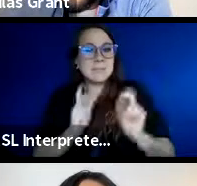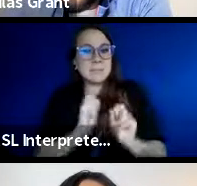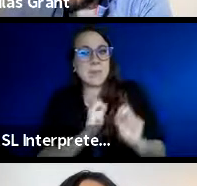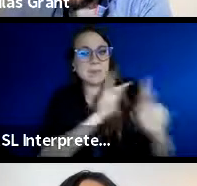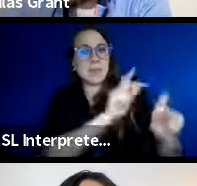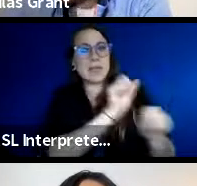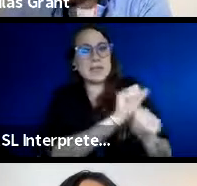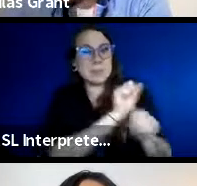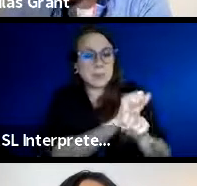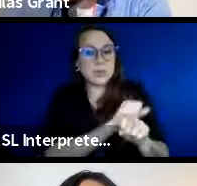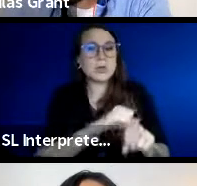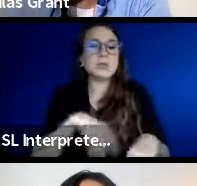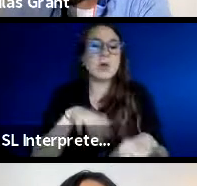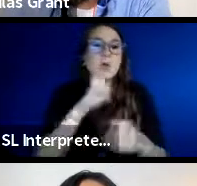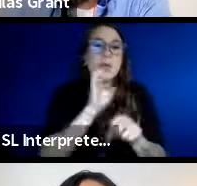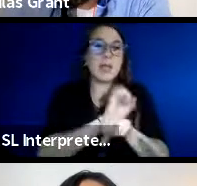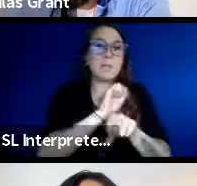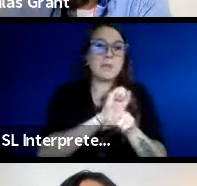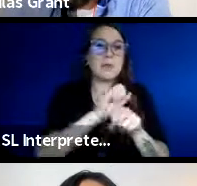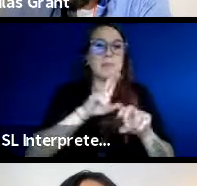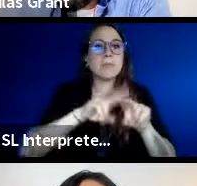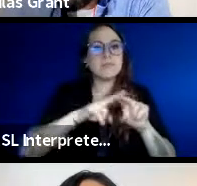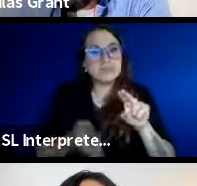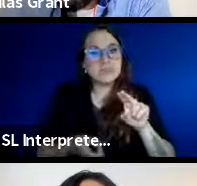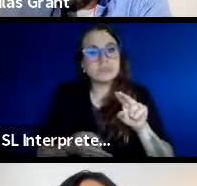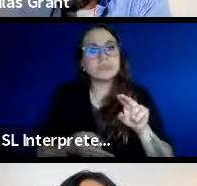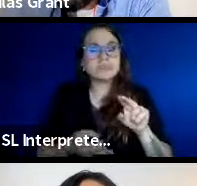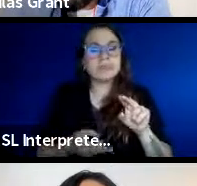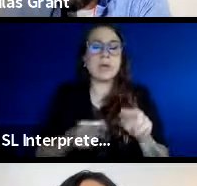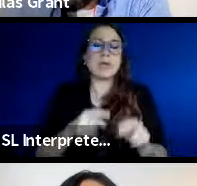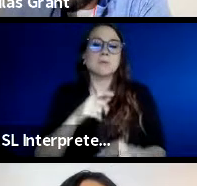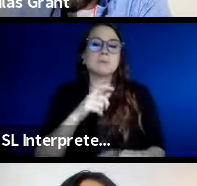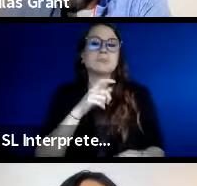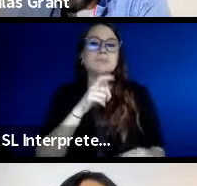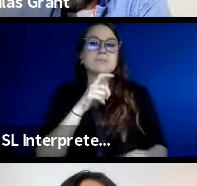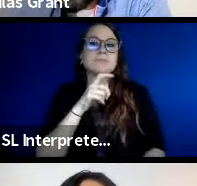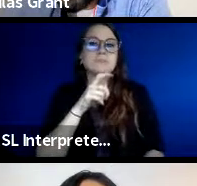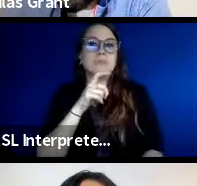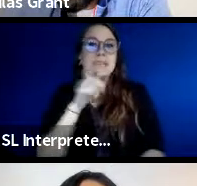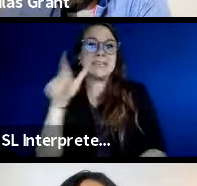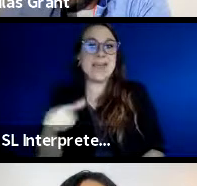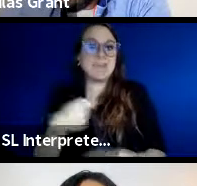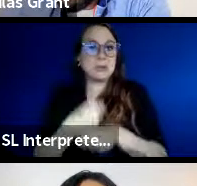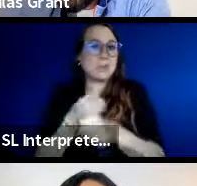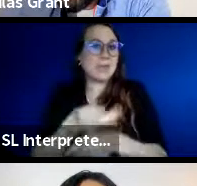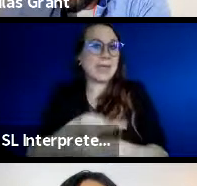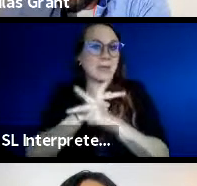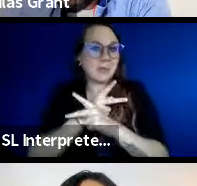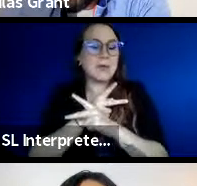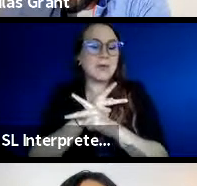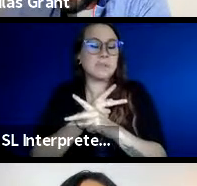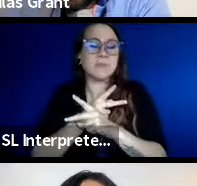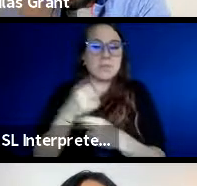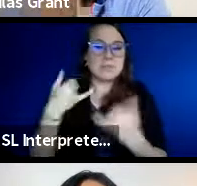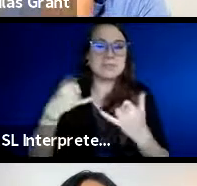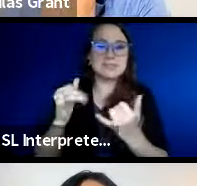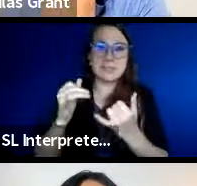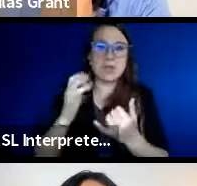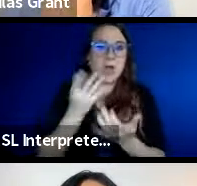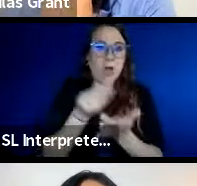plans going down. We ended up not having to do that to make a loan, but we have depleted our